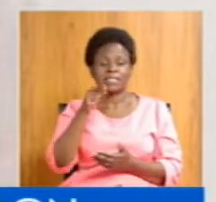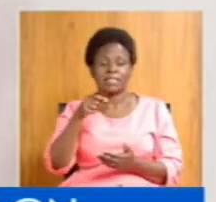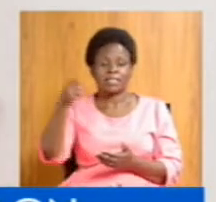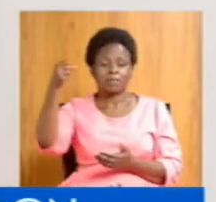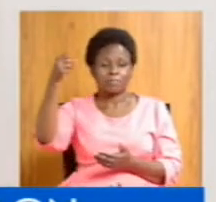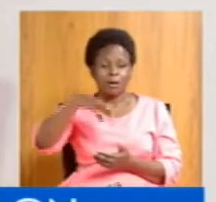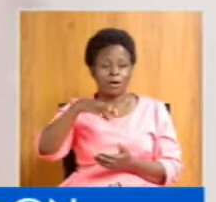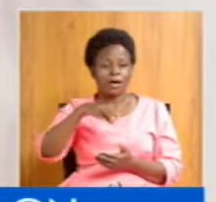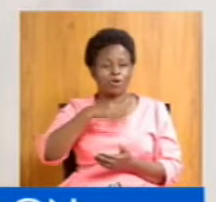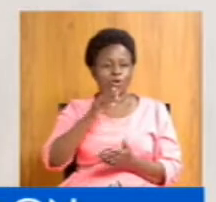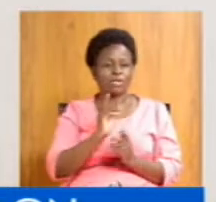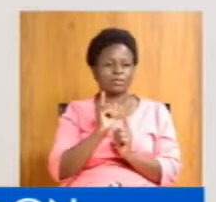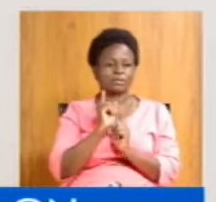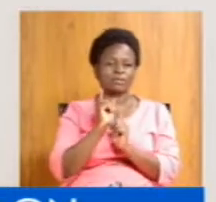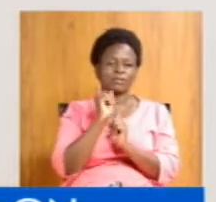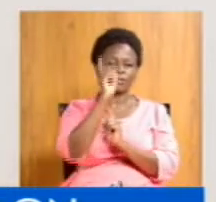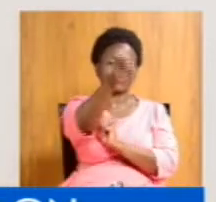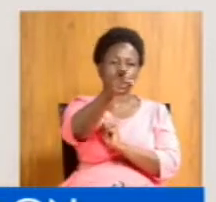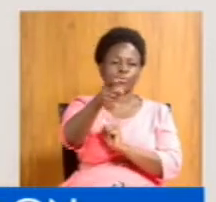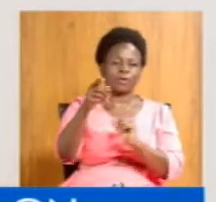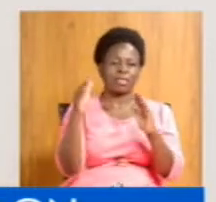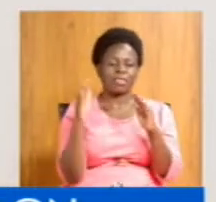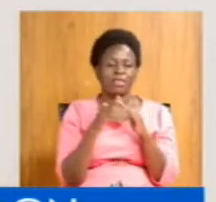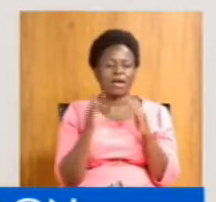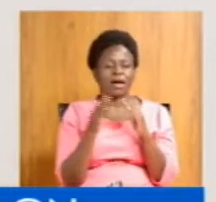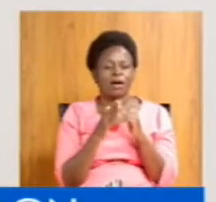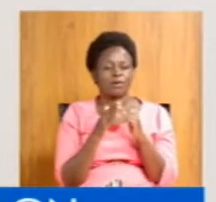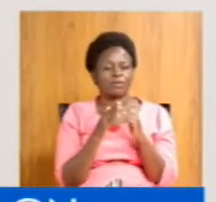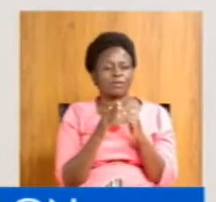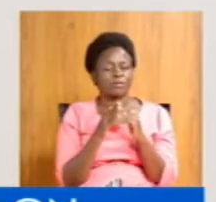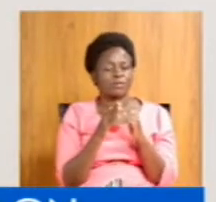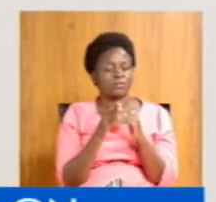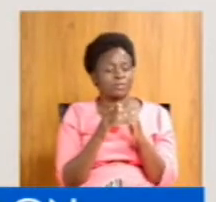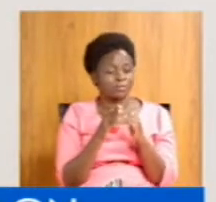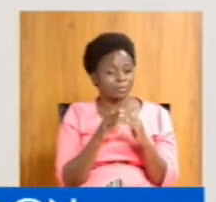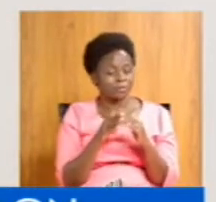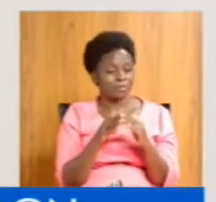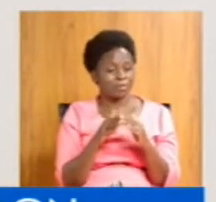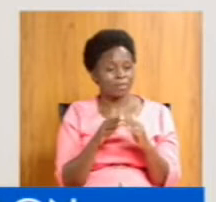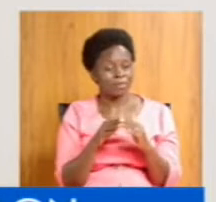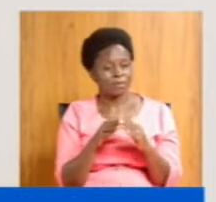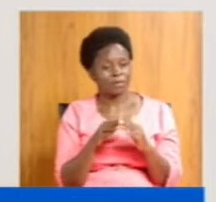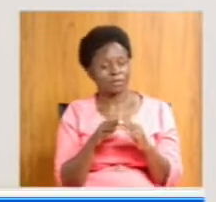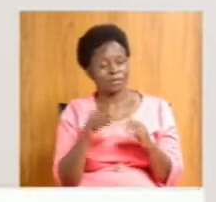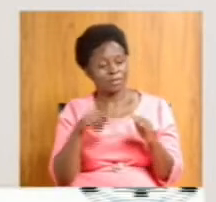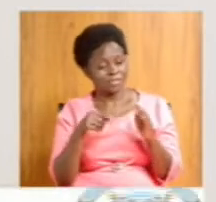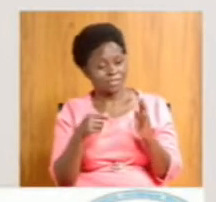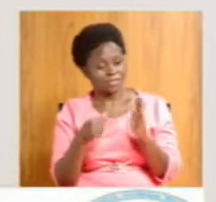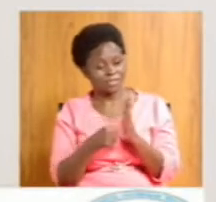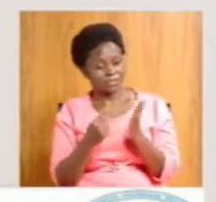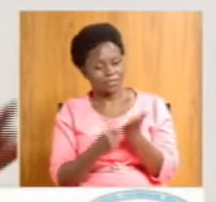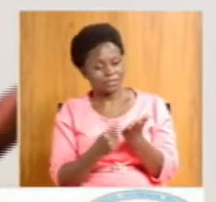electricity is just going to pass their houses that is one of the predicament that we have in Uganda